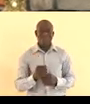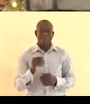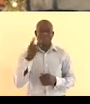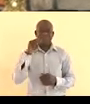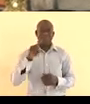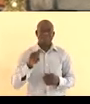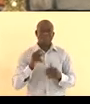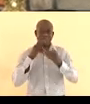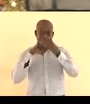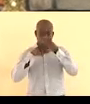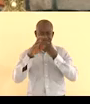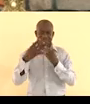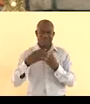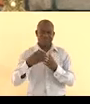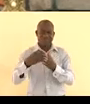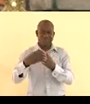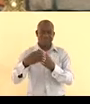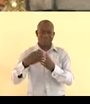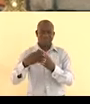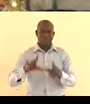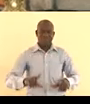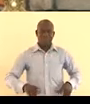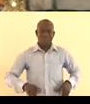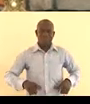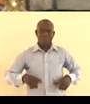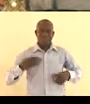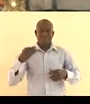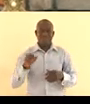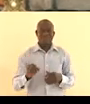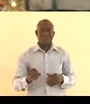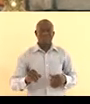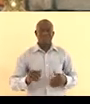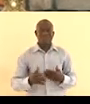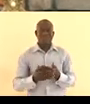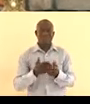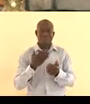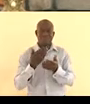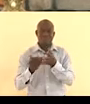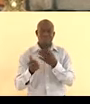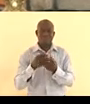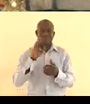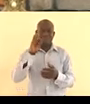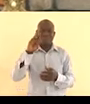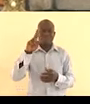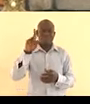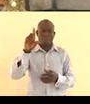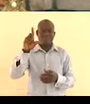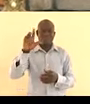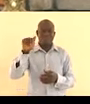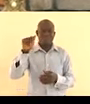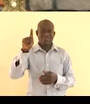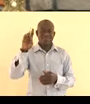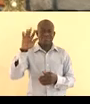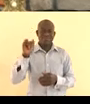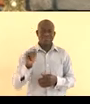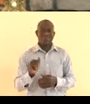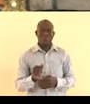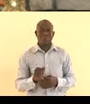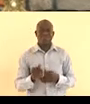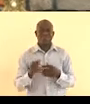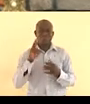prophet lives a life of simplicity and frugality. Prophets are often willing to